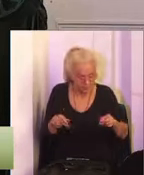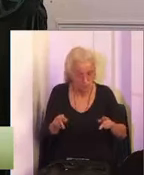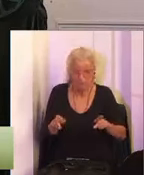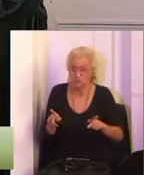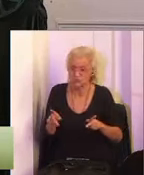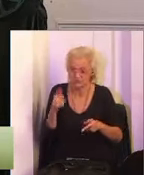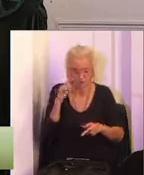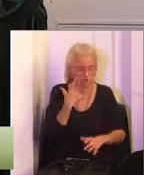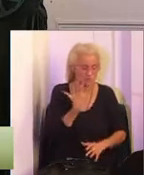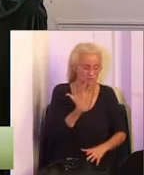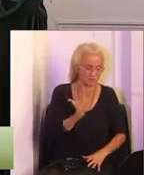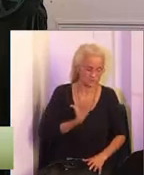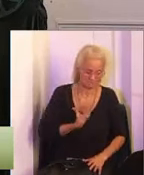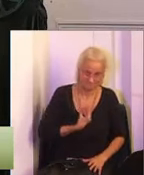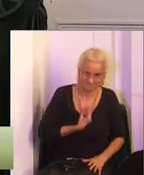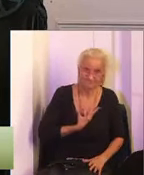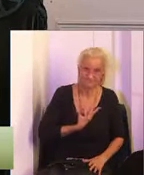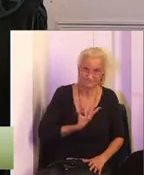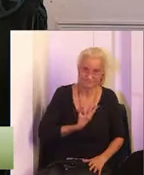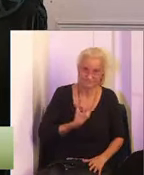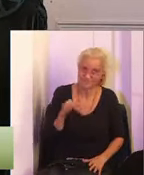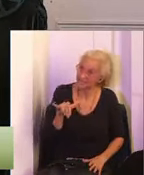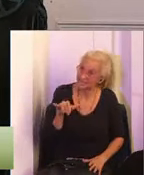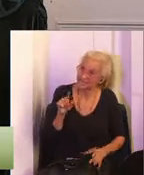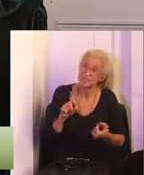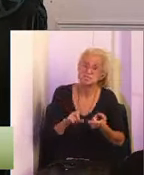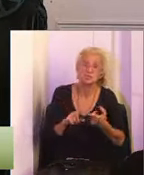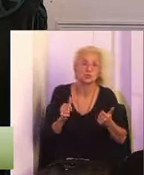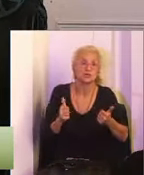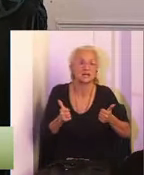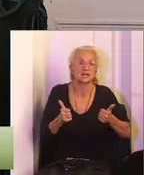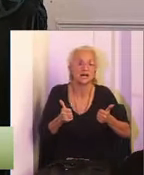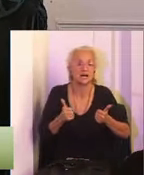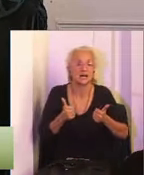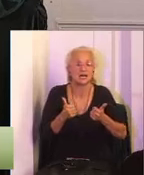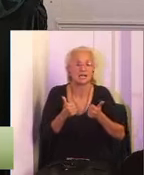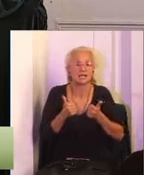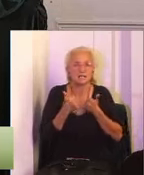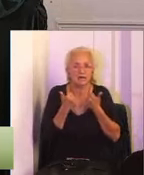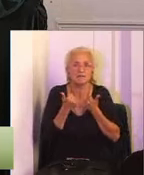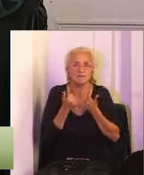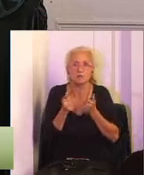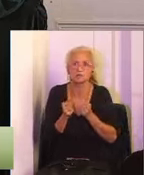for compassion. Yes, to a life of unbounded generosity.